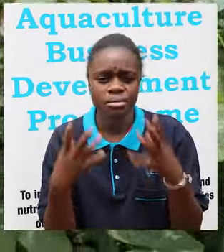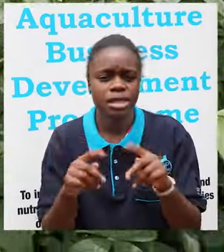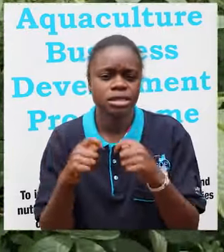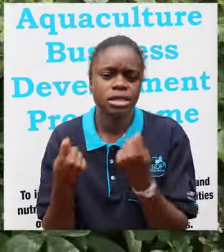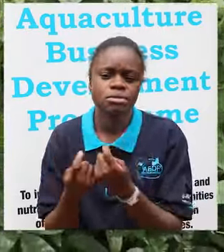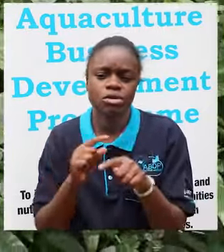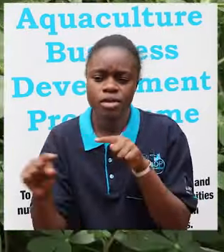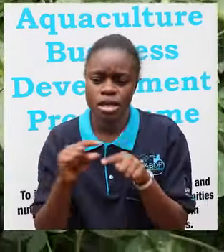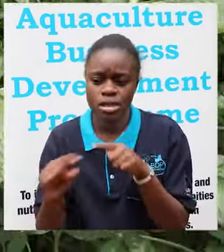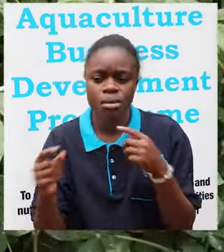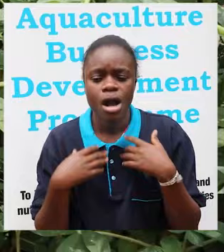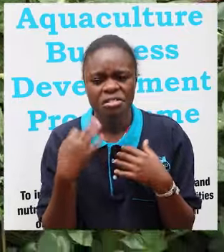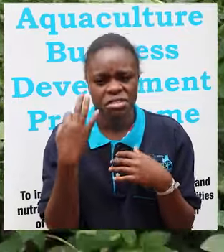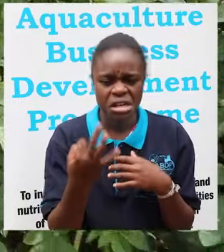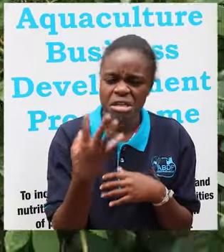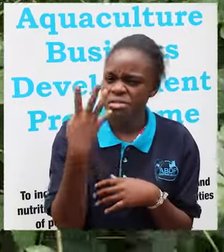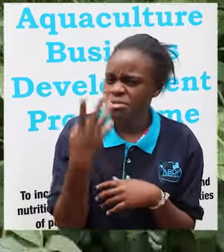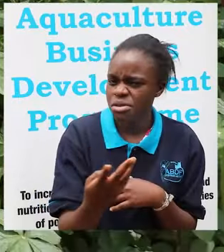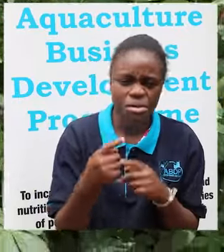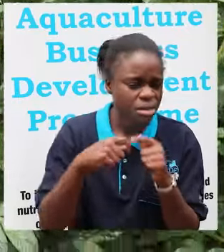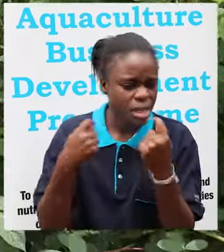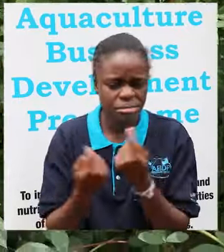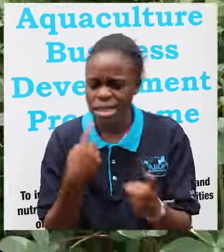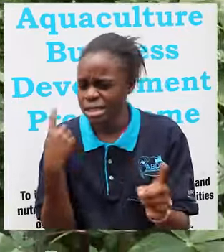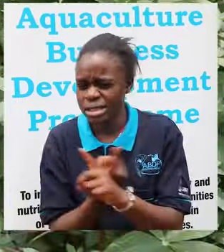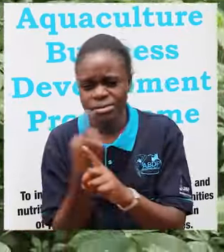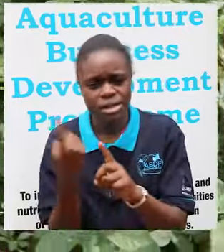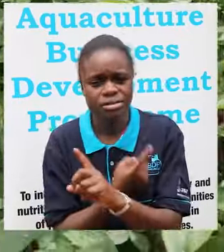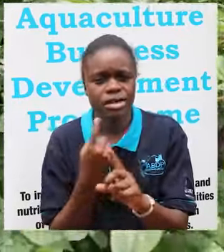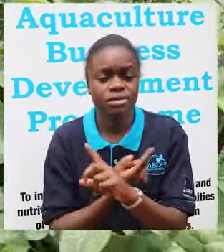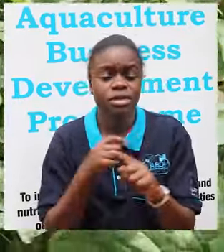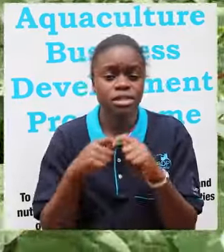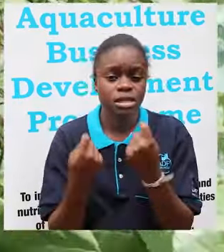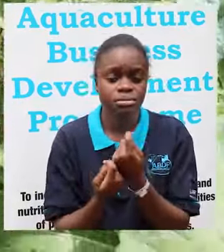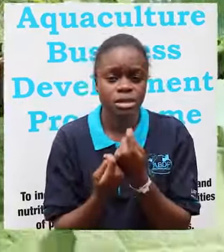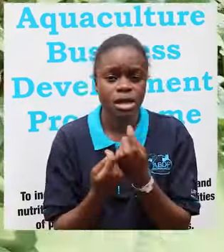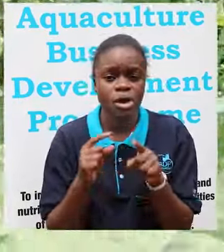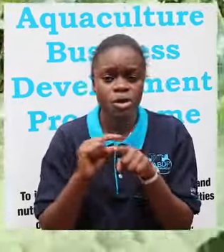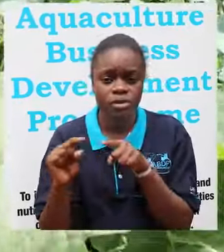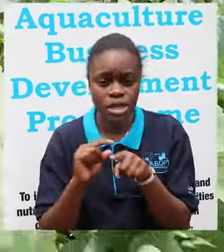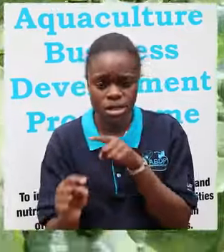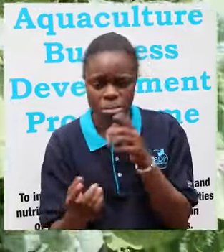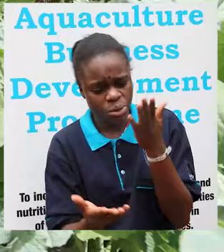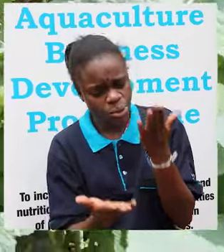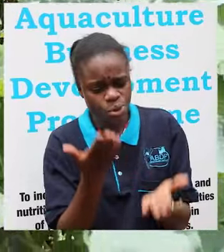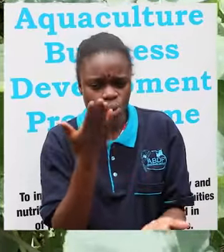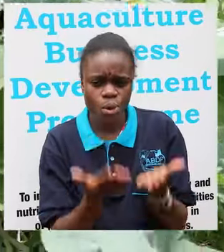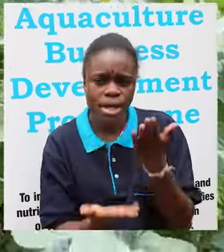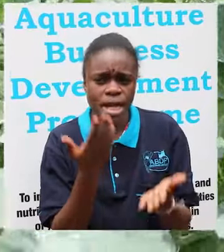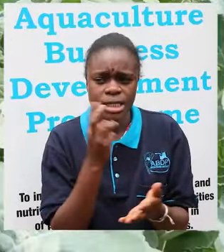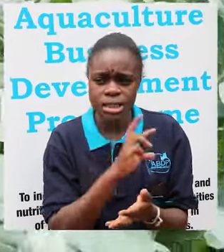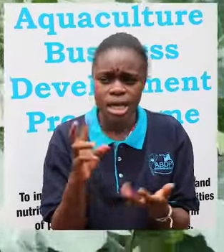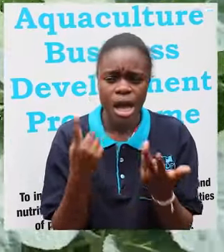vegetables. You can have 3, you can have 4, you can have 5, depending on the length of your moist bed garden and your